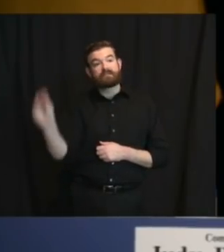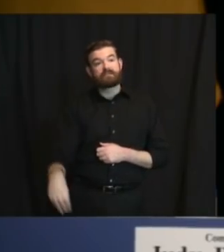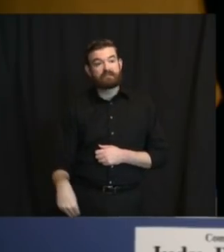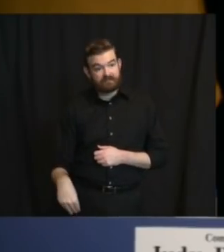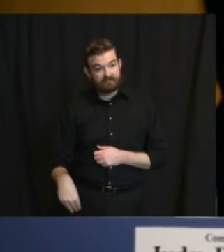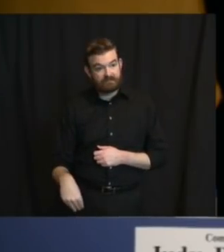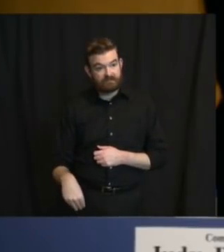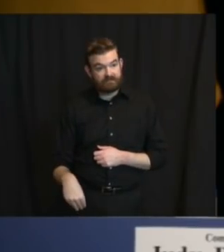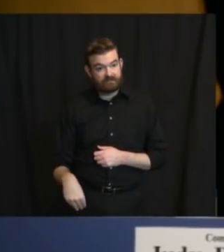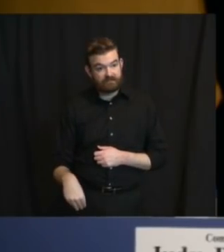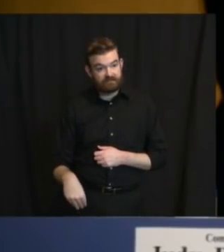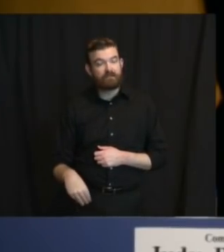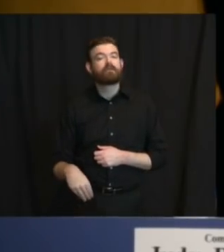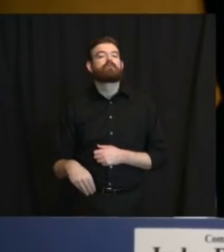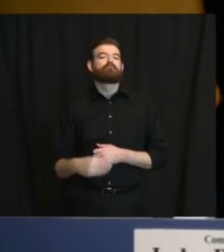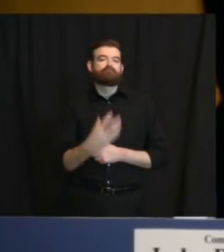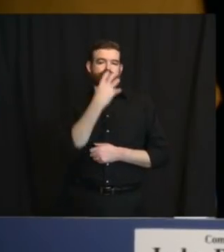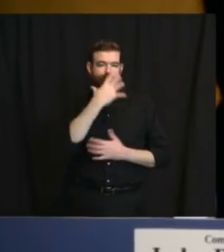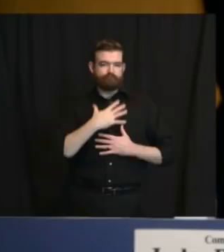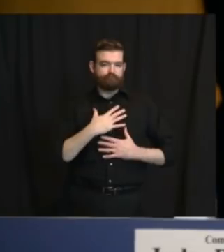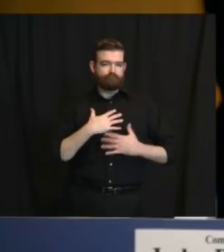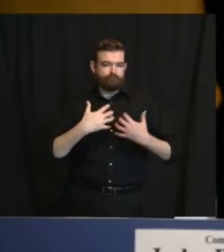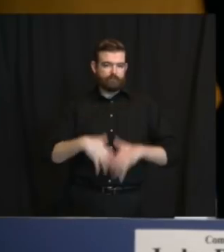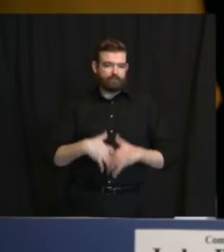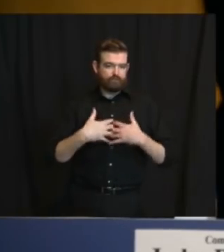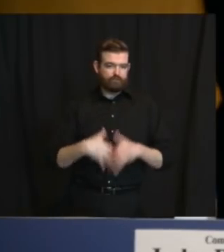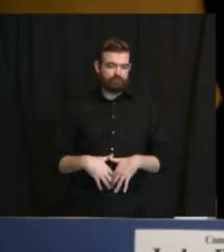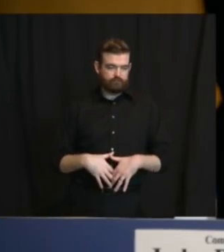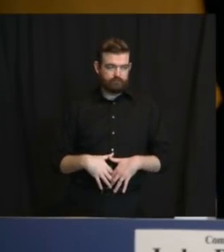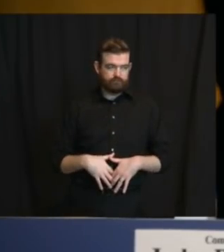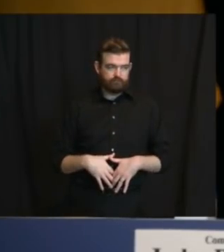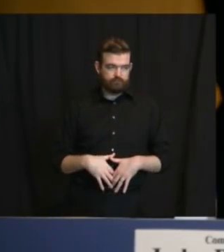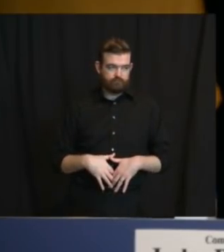of ICU patients are on ventilators. We see that the